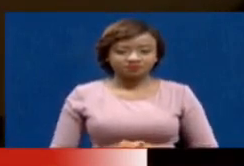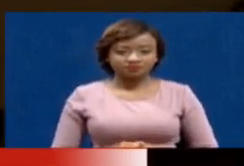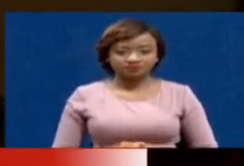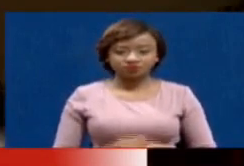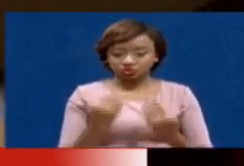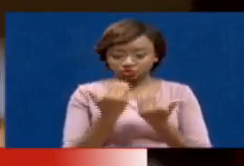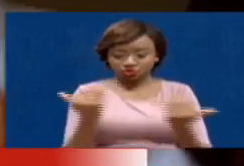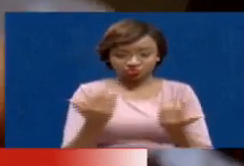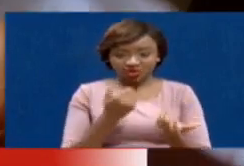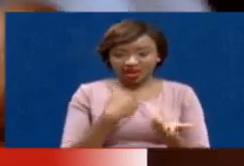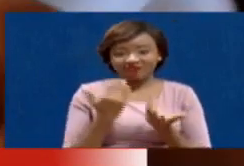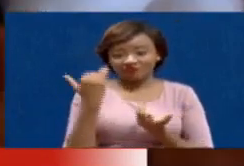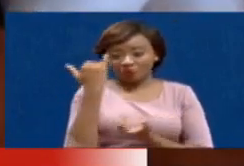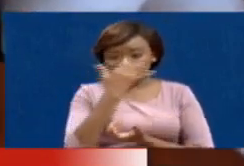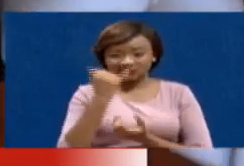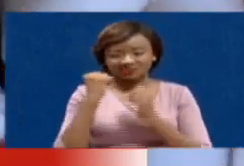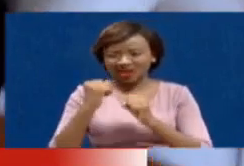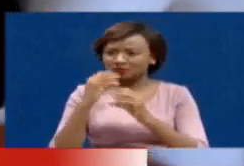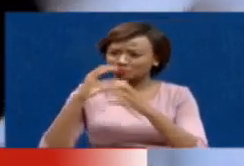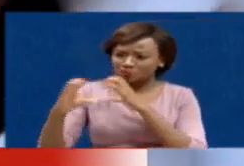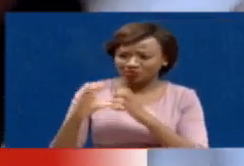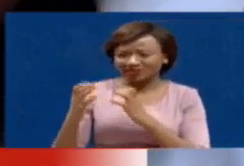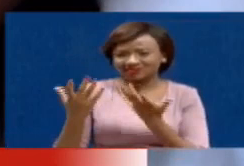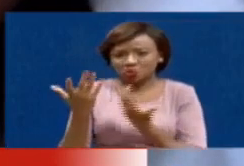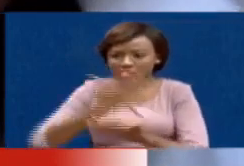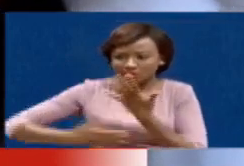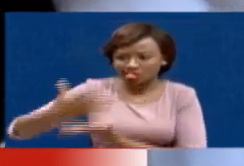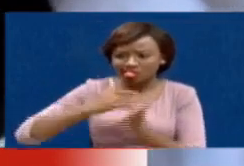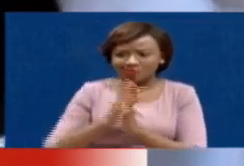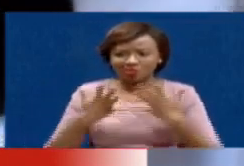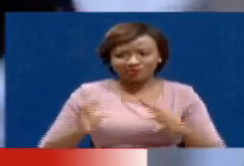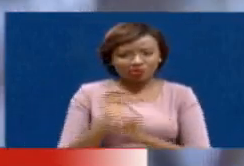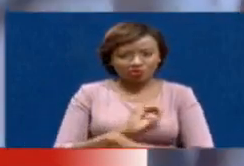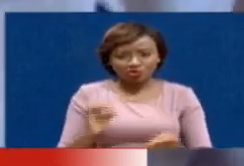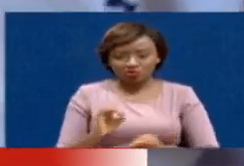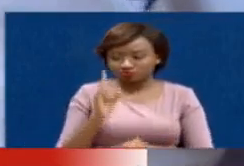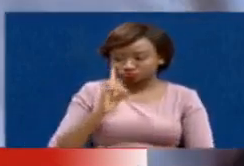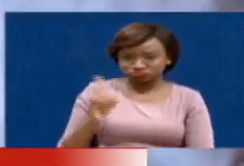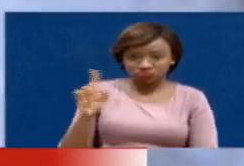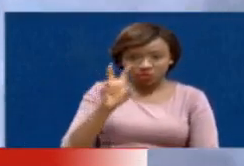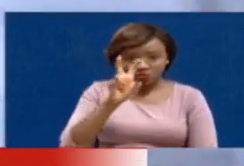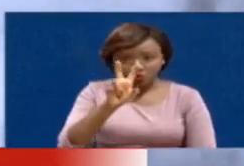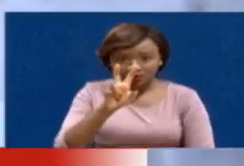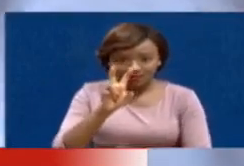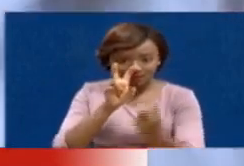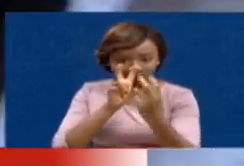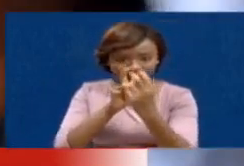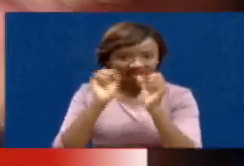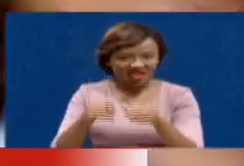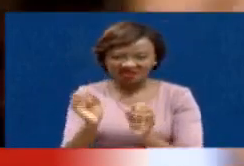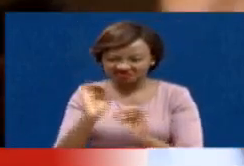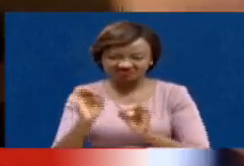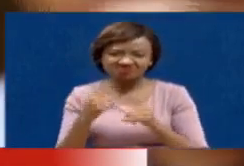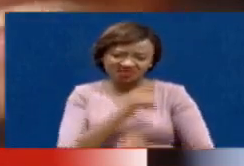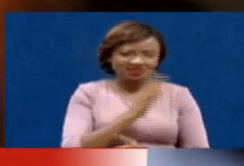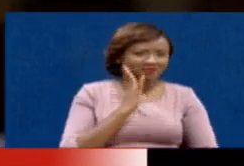Children with autism have difficulties communicating and interacting with others. Andrew can hardly look at you in the eye. Sylvia knows too well that